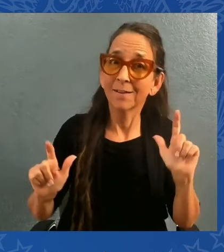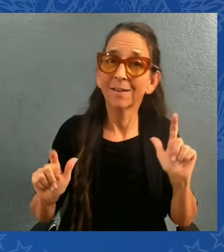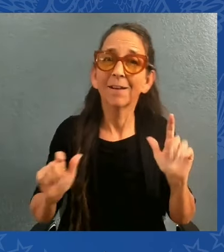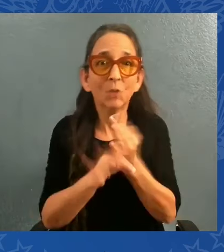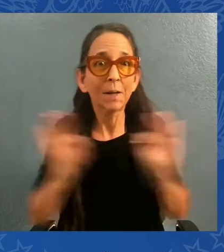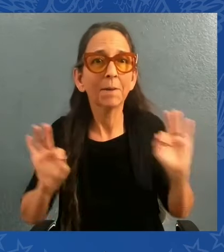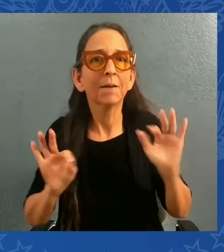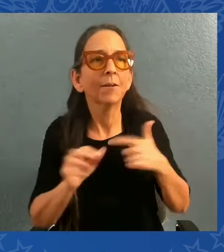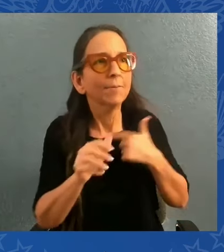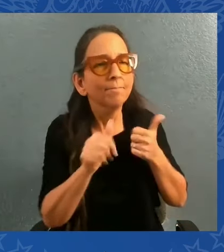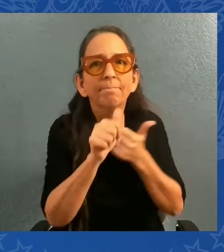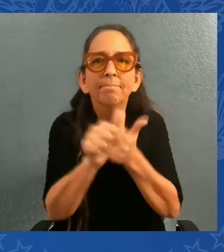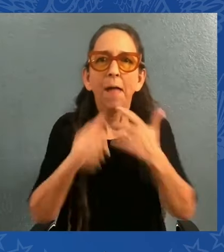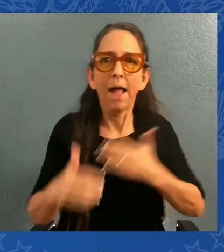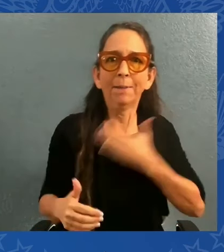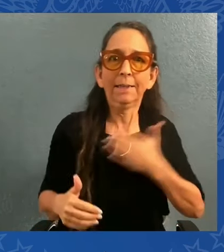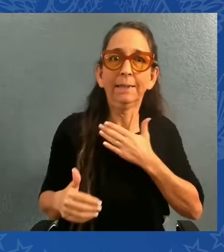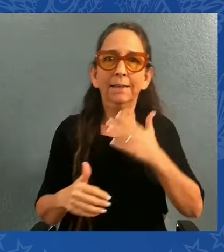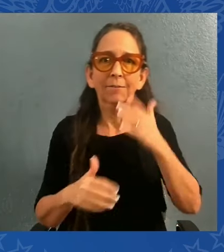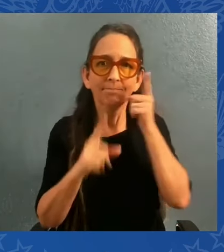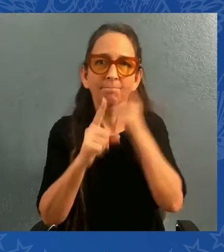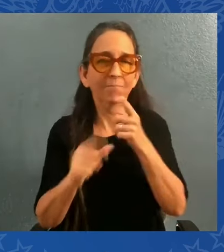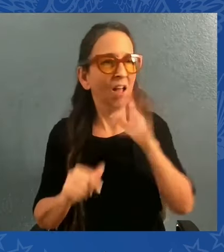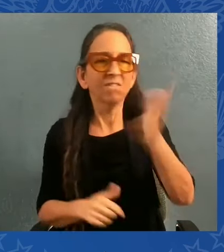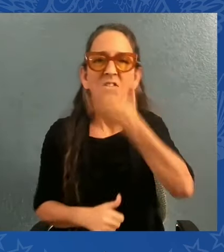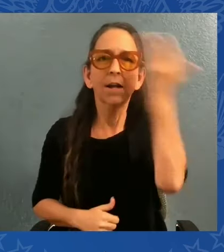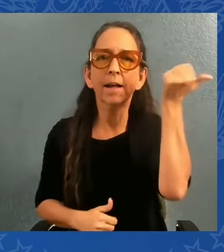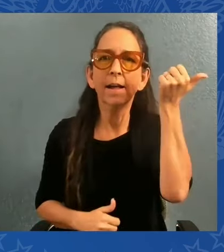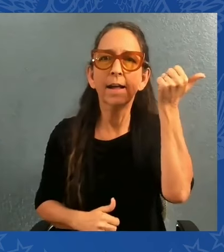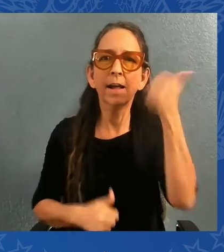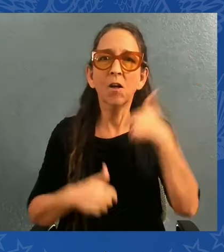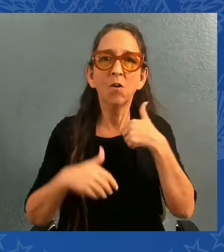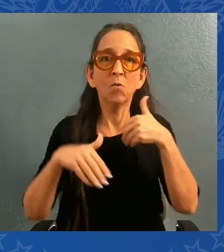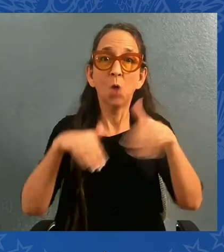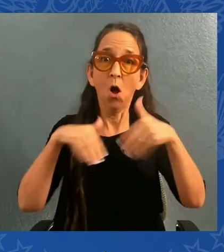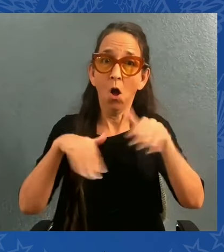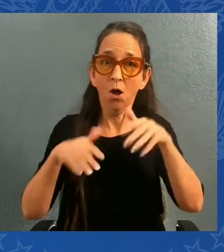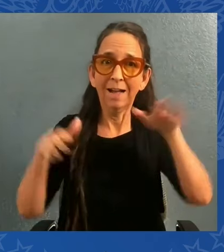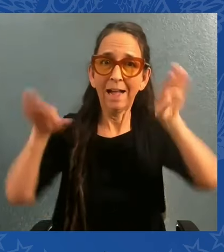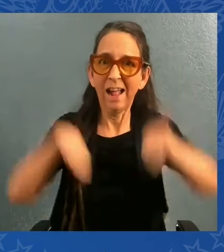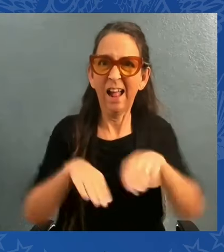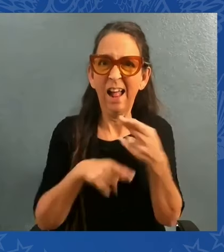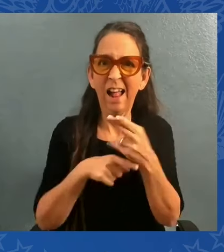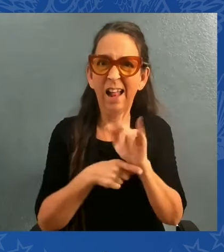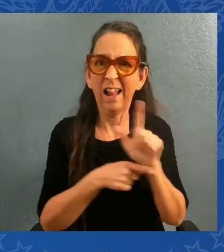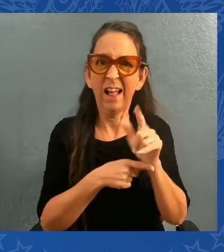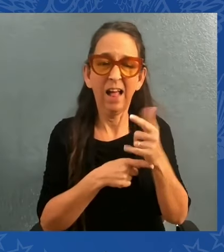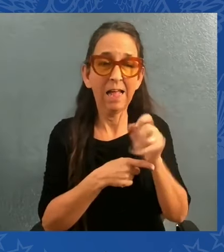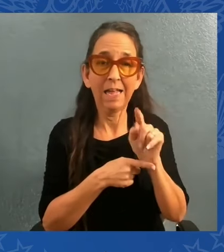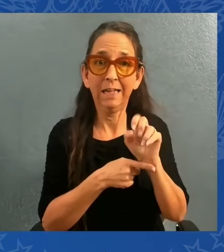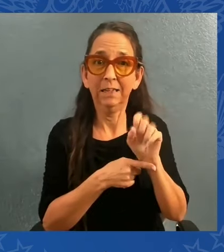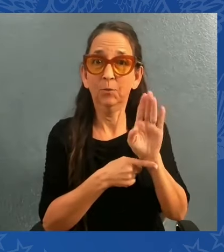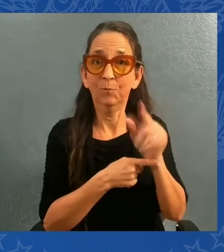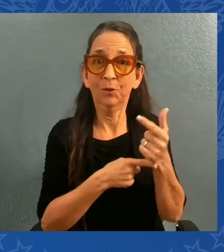forget walking the hills of Gettysburg, where thousands more shed their blood to make those words